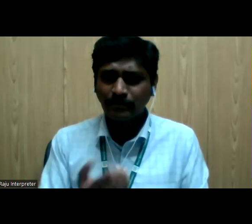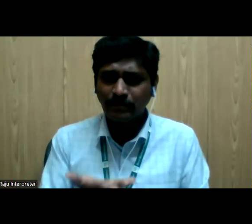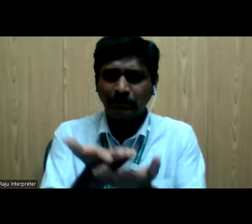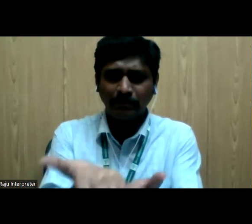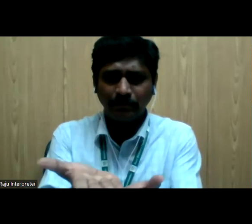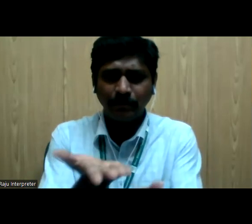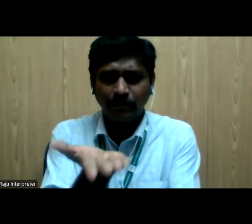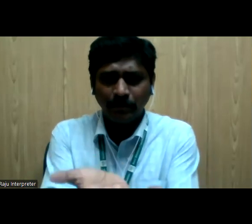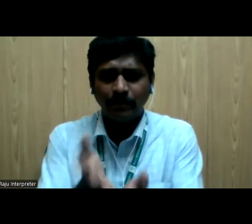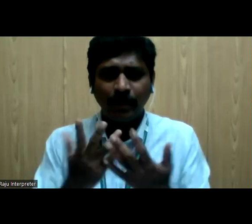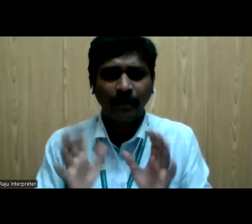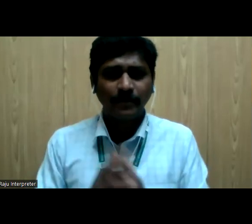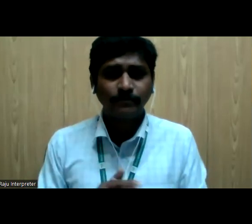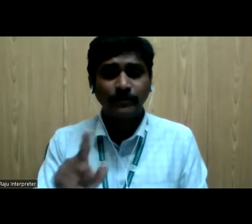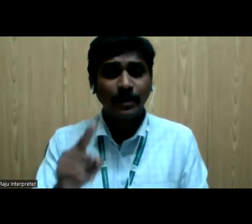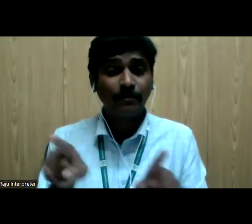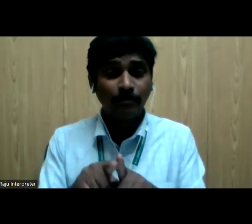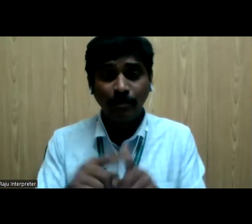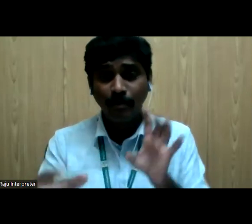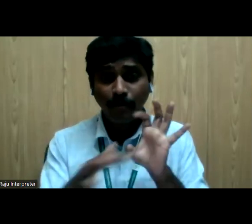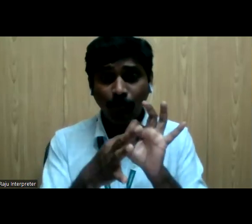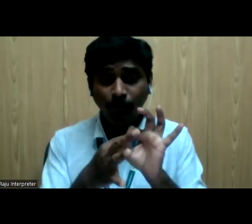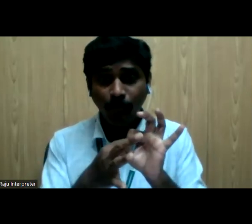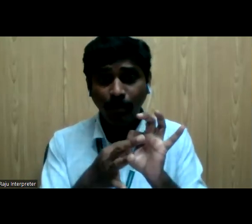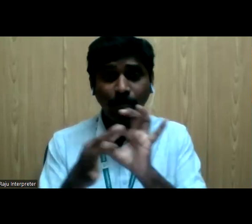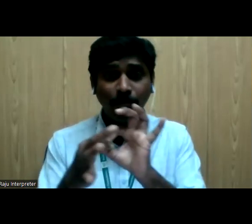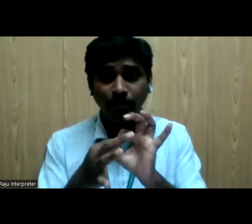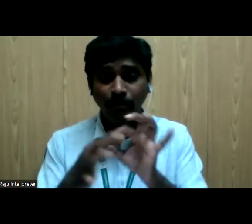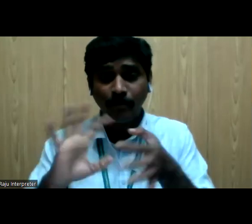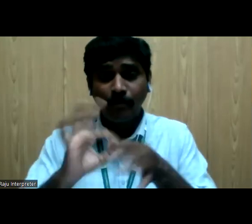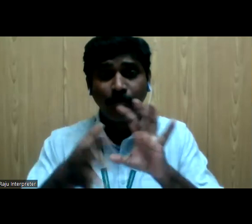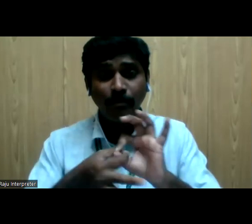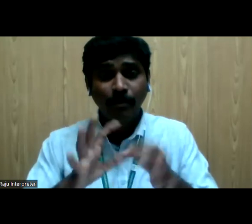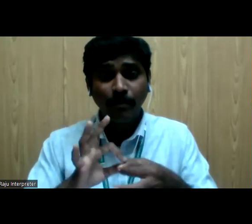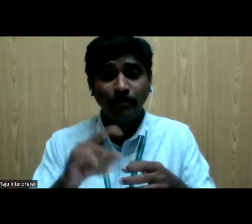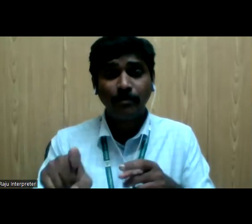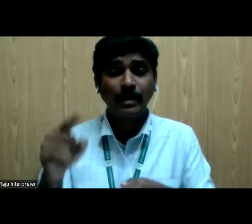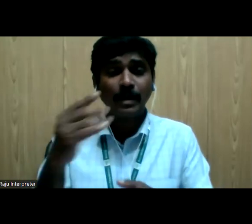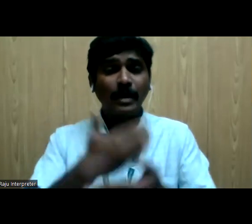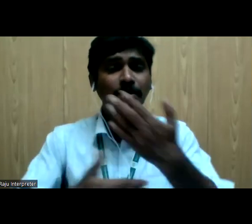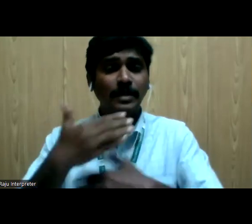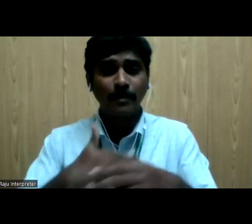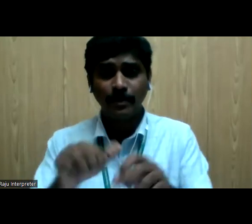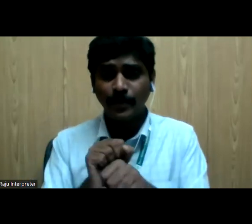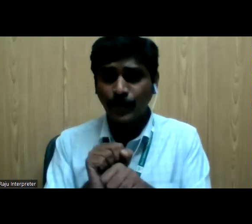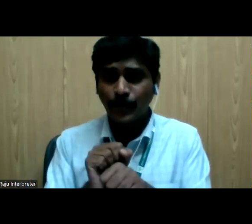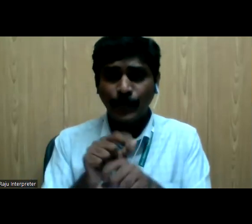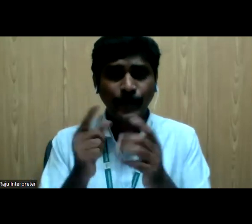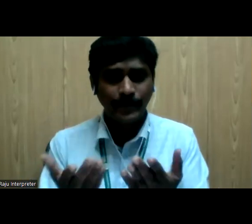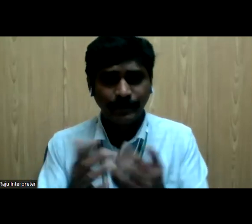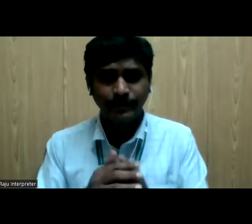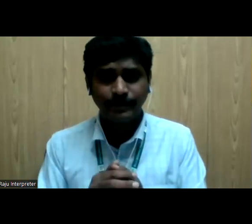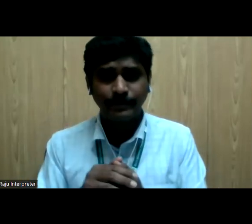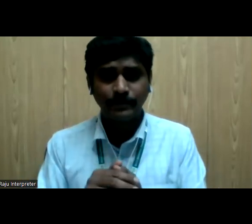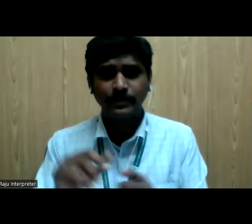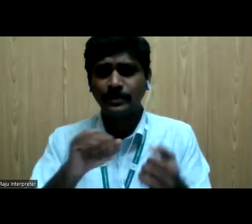come is the importance of collaboration while working for persons with disabilities. I've always maintained that in the